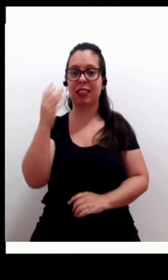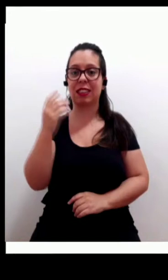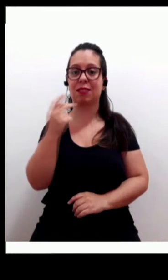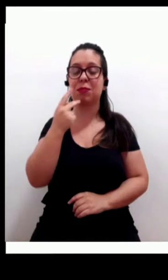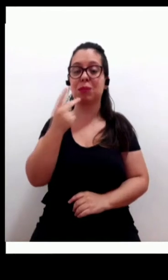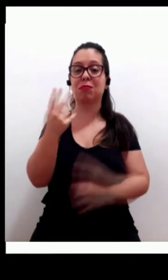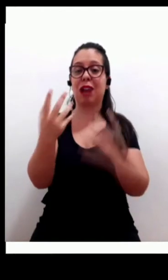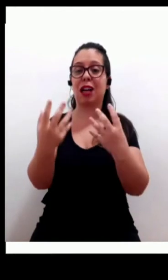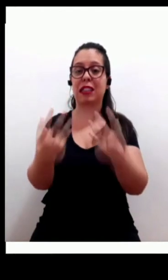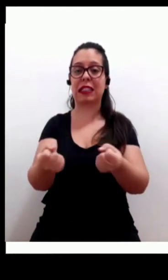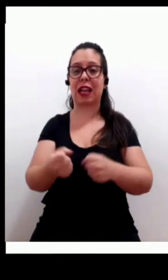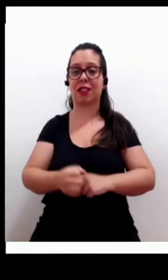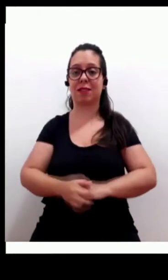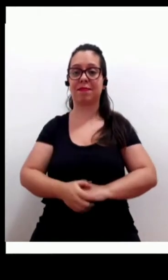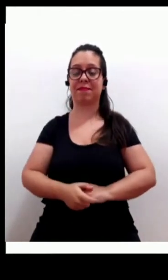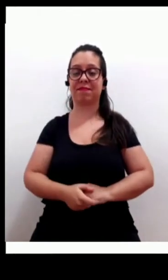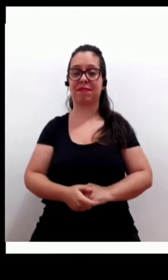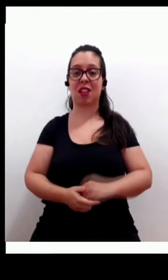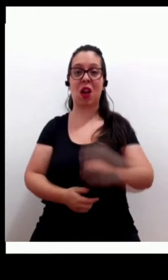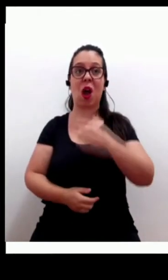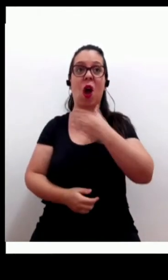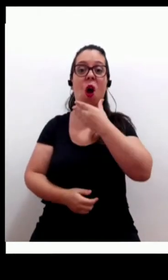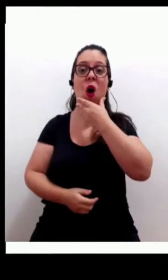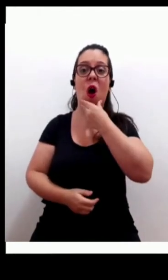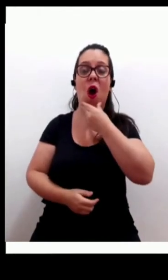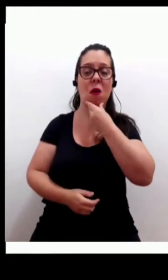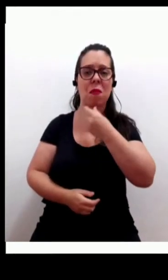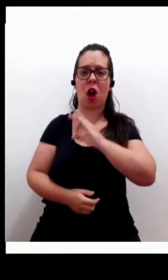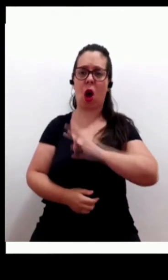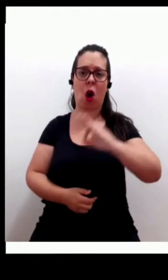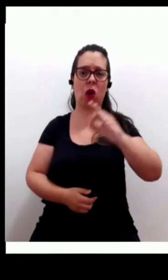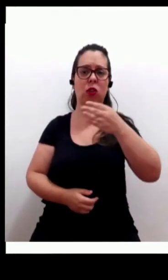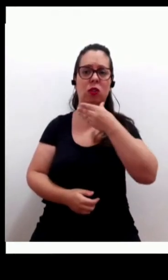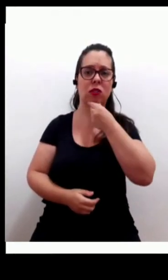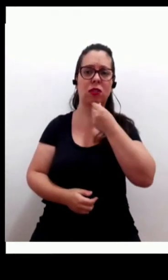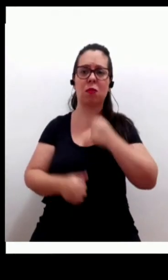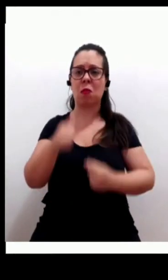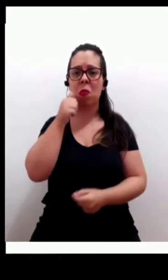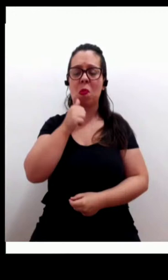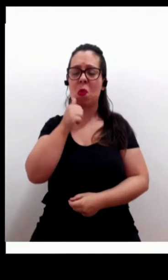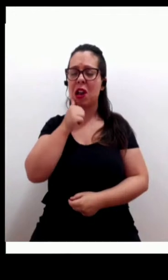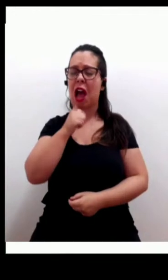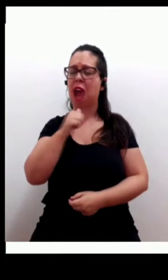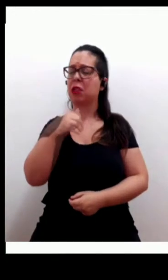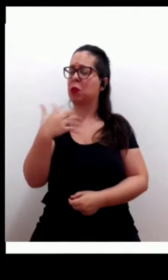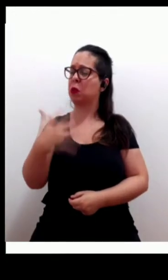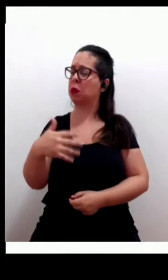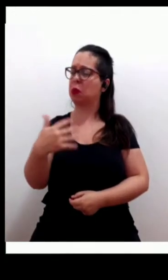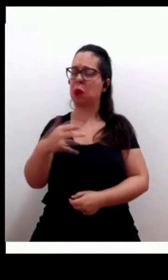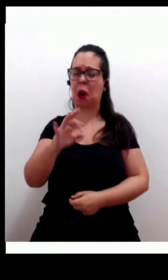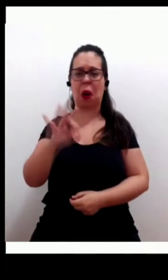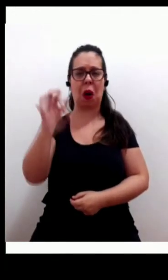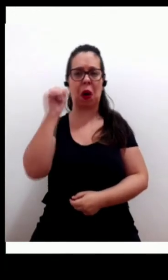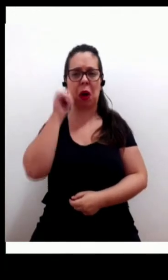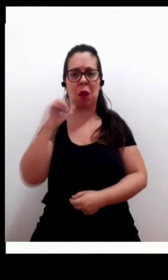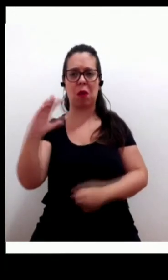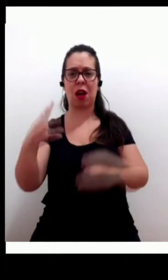are great men. The women are some of the best looking women in the world.